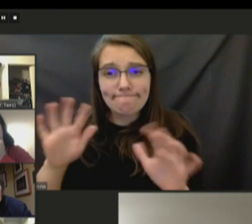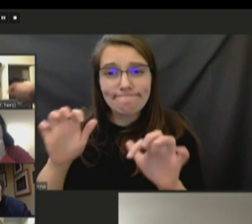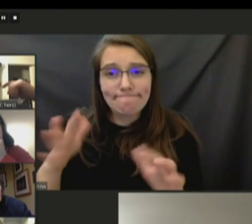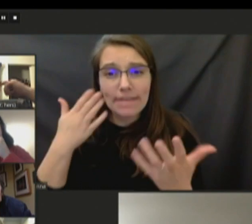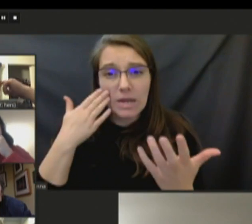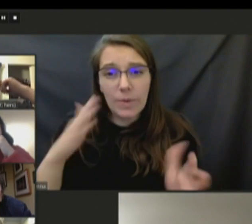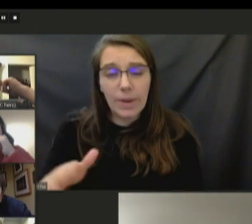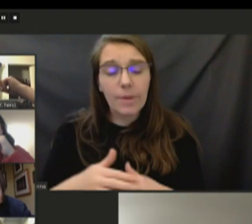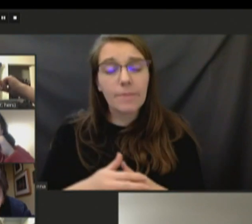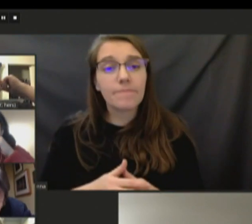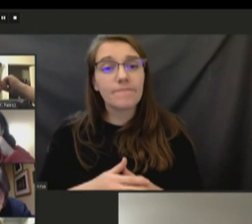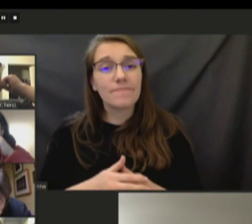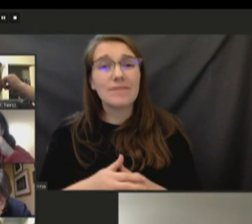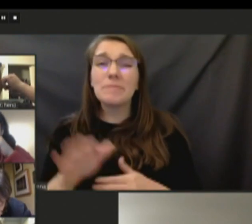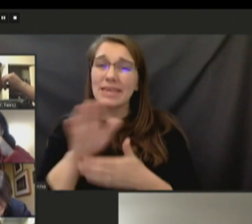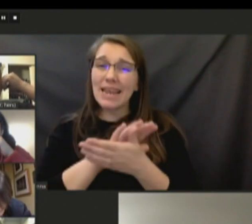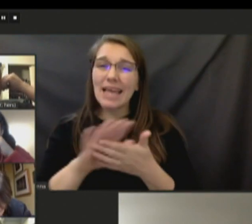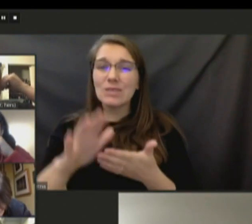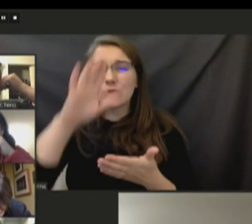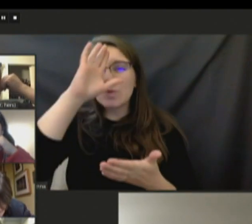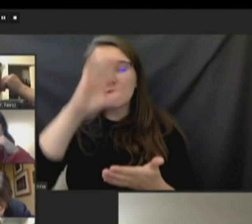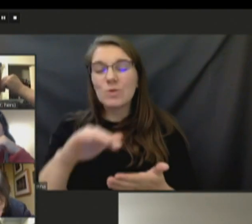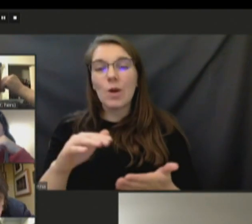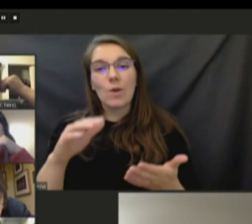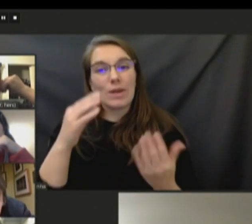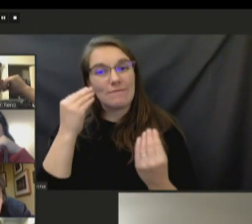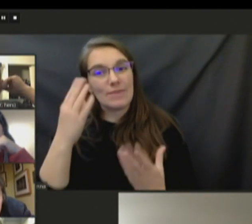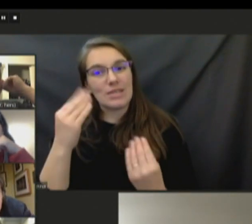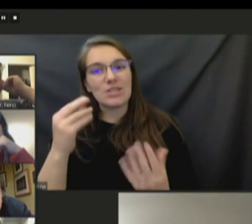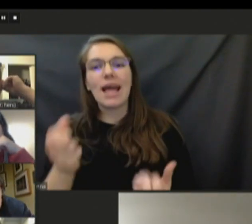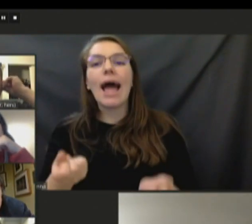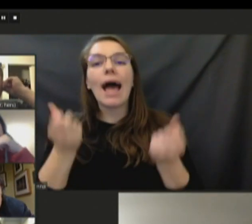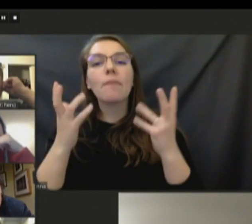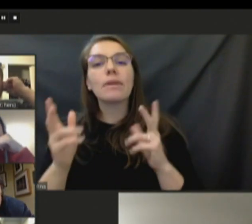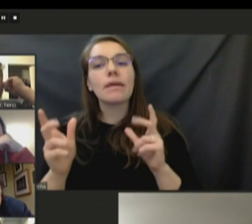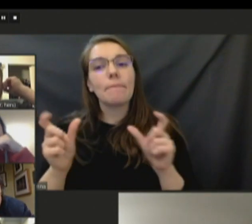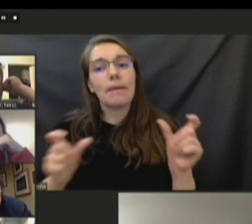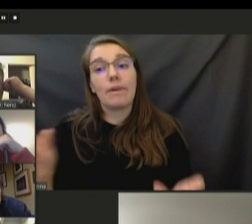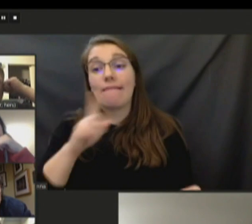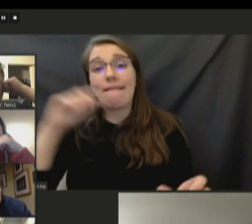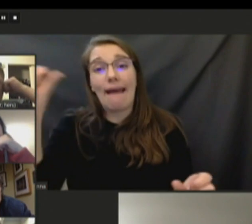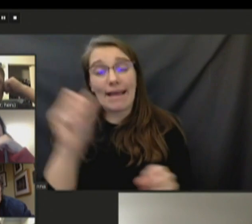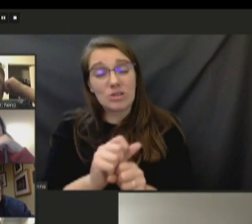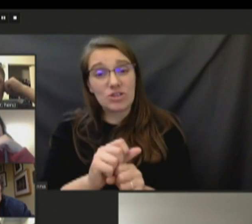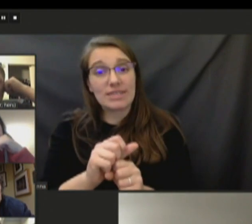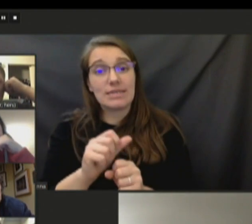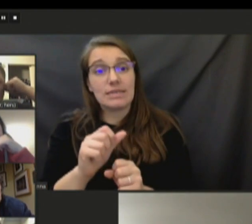know, some data in terms of how many people are actually